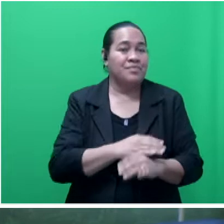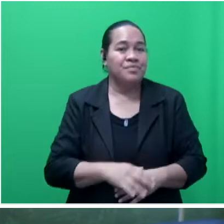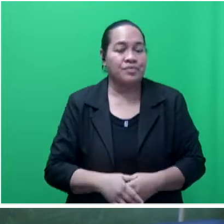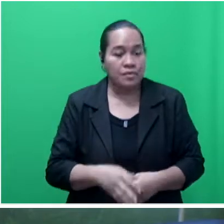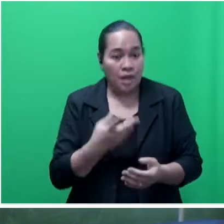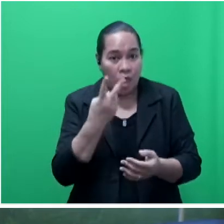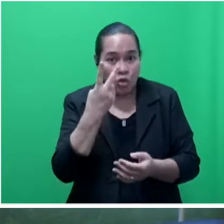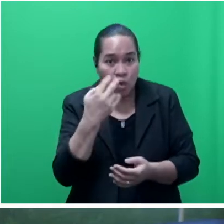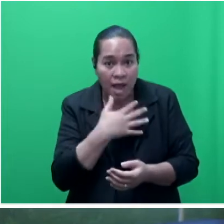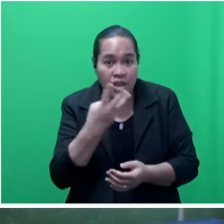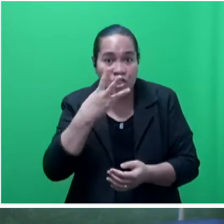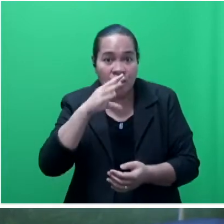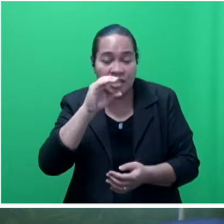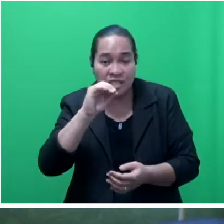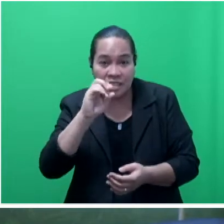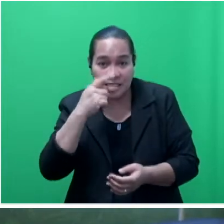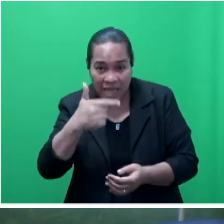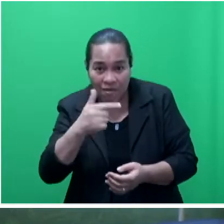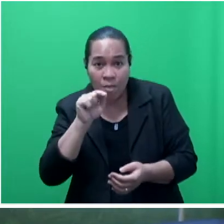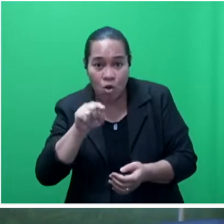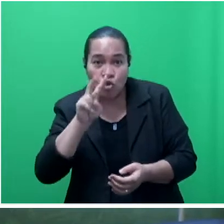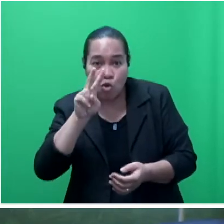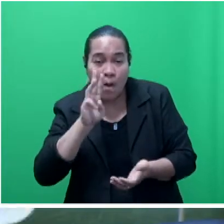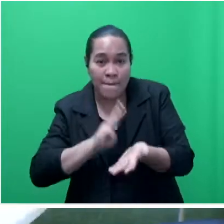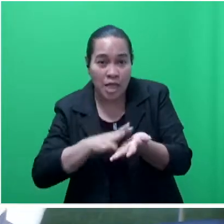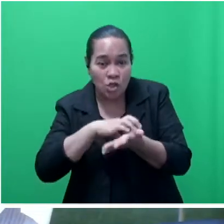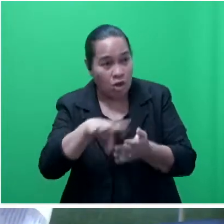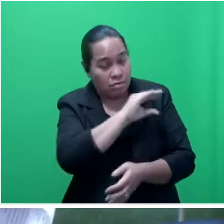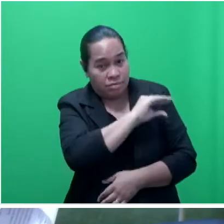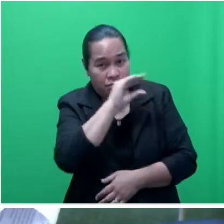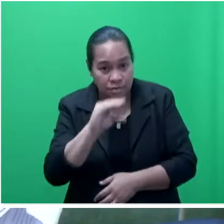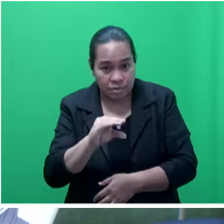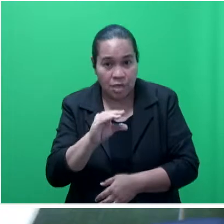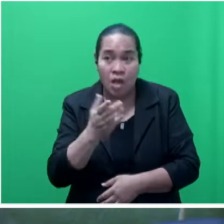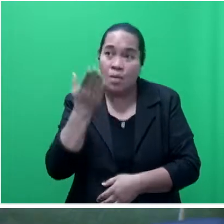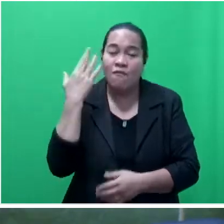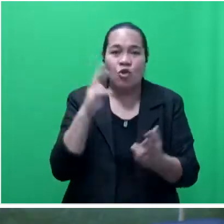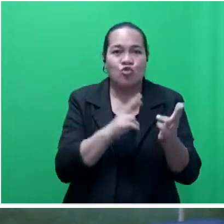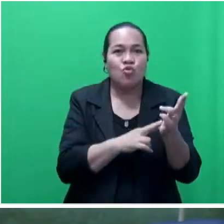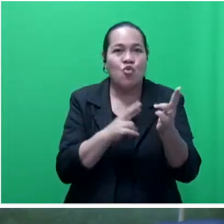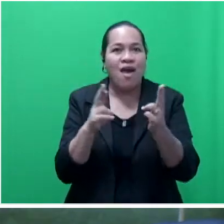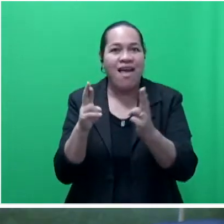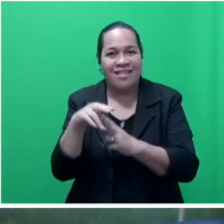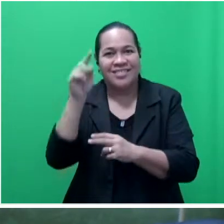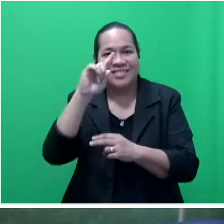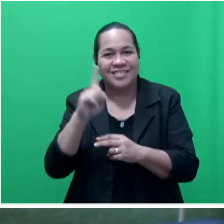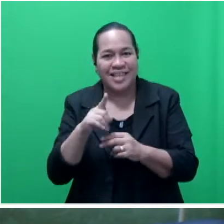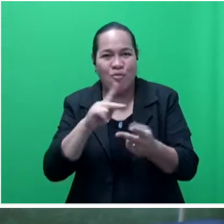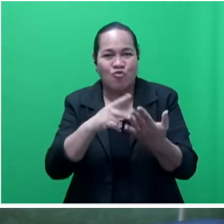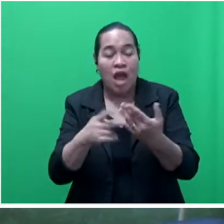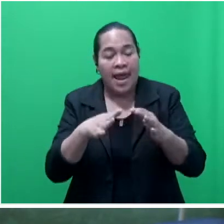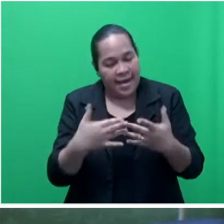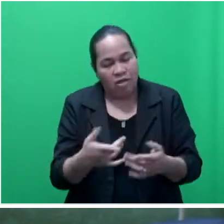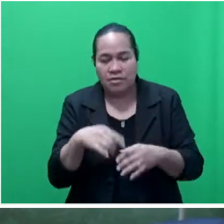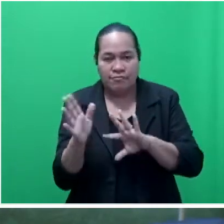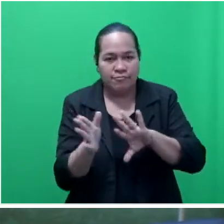allocated $237.2 million for what we call, in those days, called rural electrification projects. We actually now call it electrification